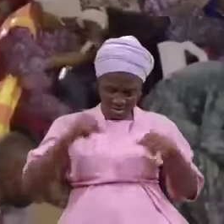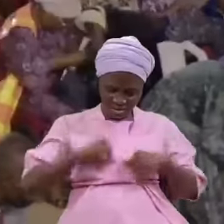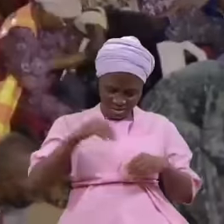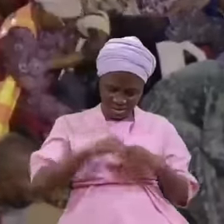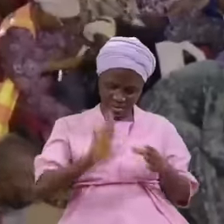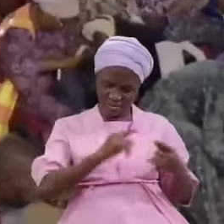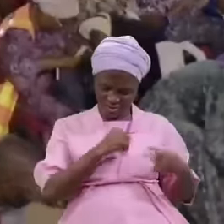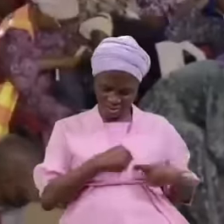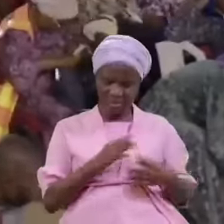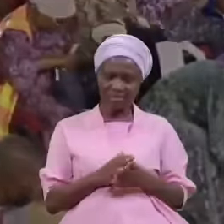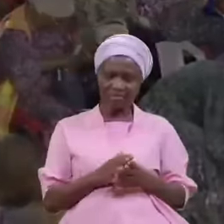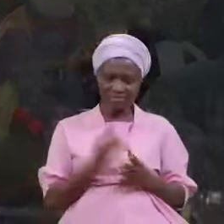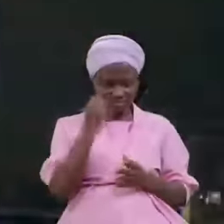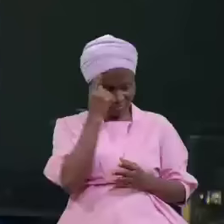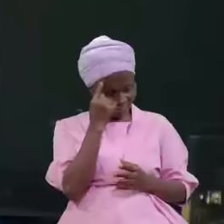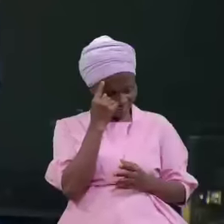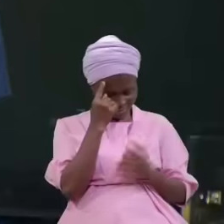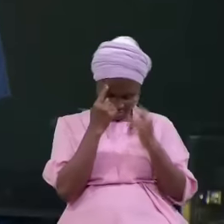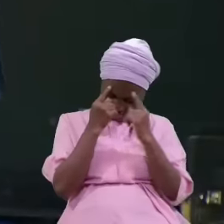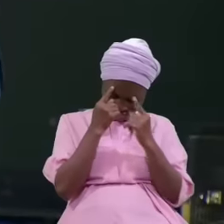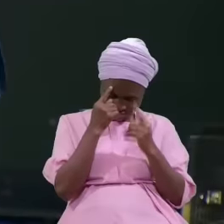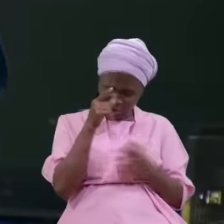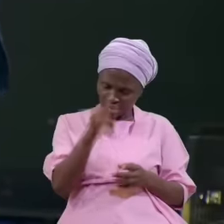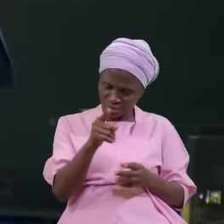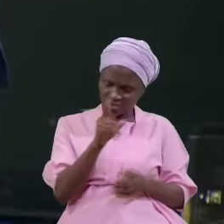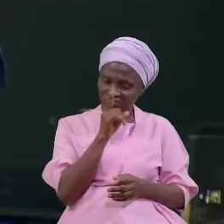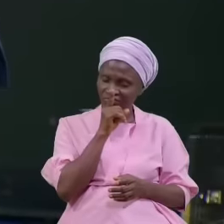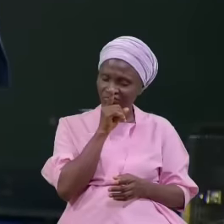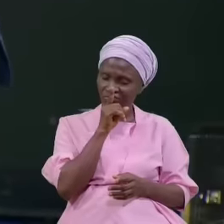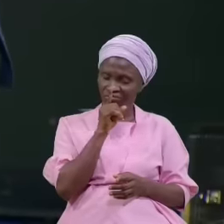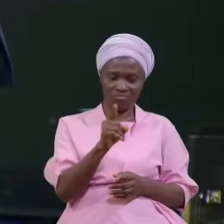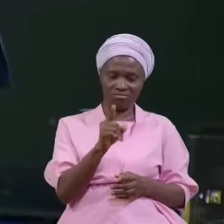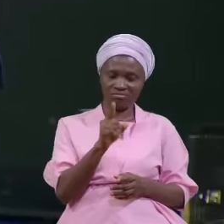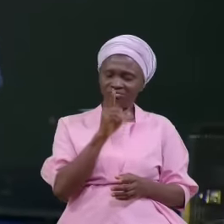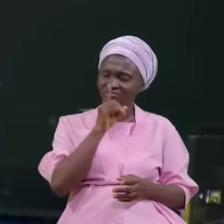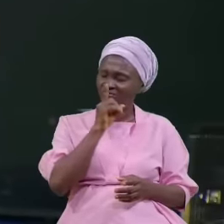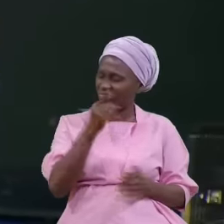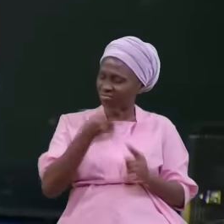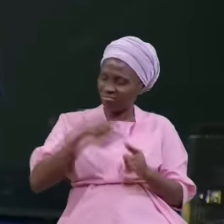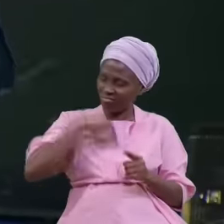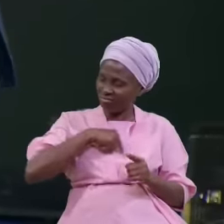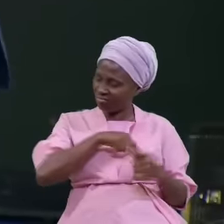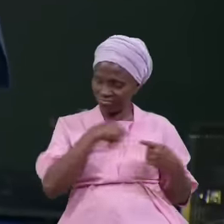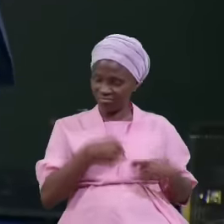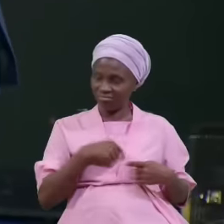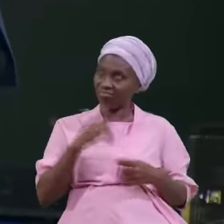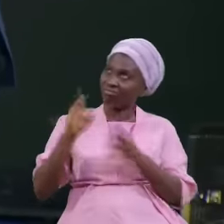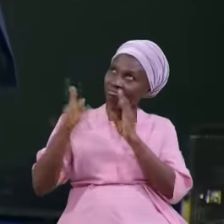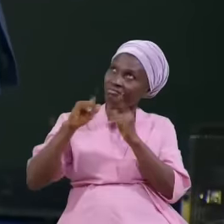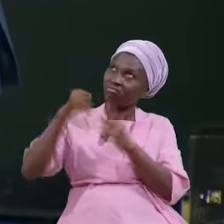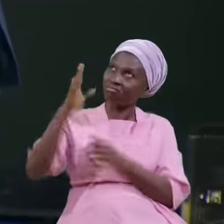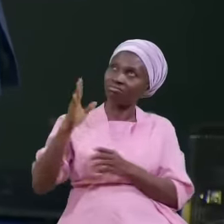want you to sincerely tell the Lord, "Oh Lord, I know the level of my